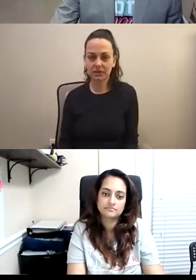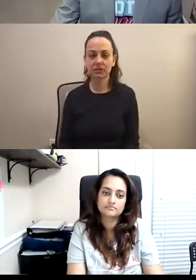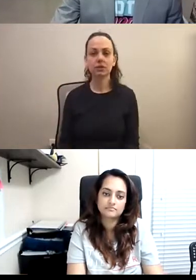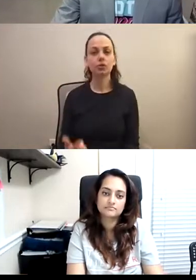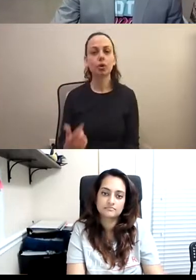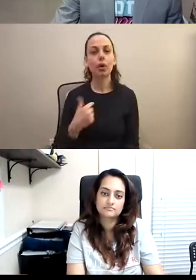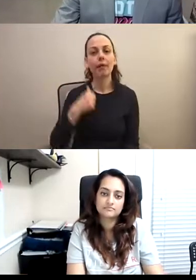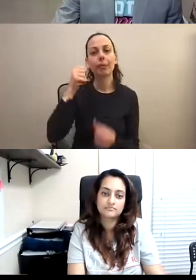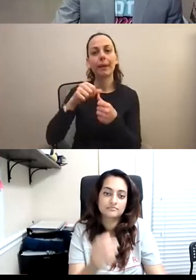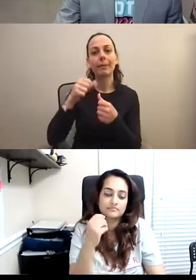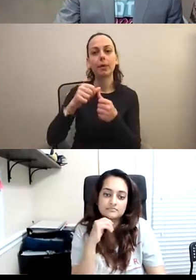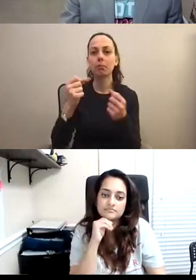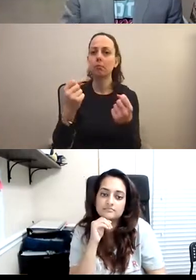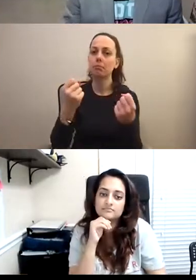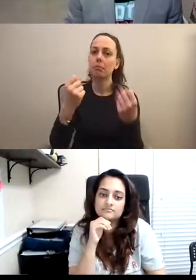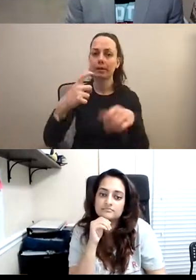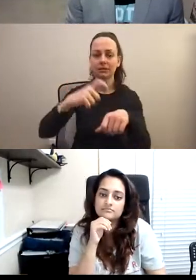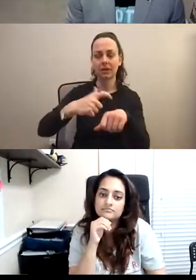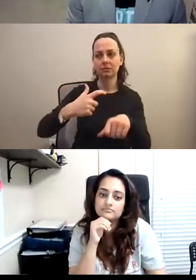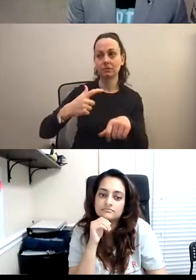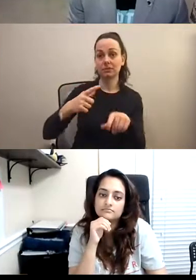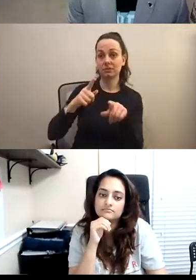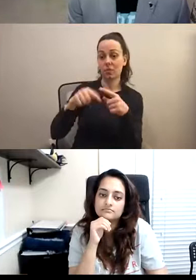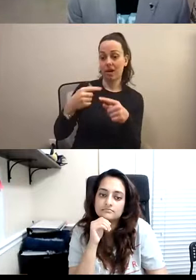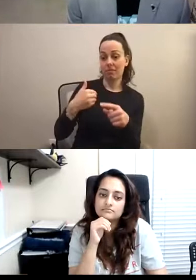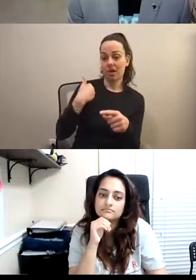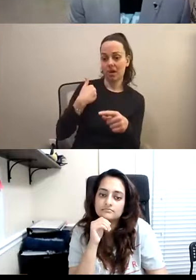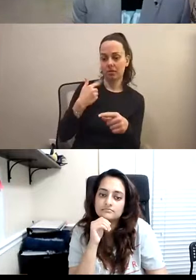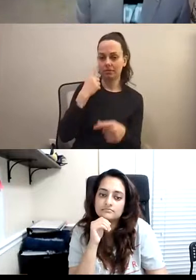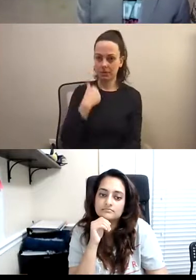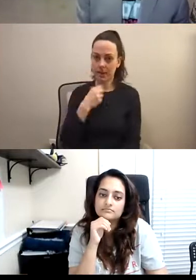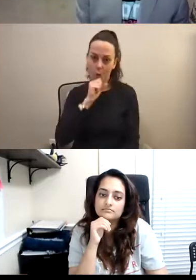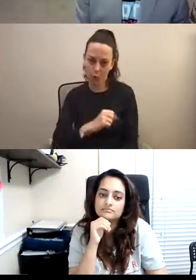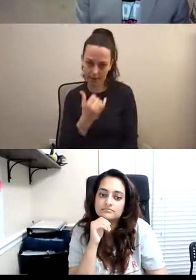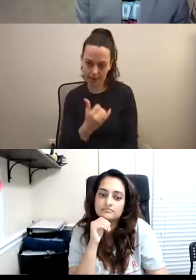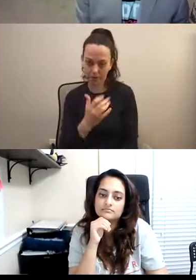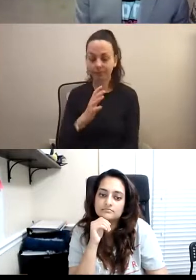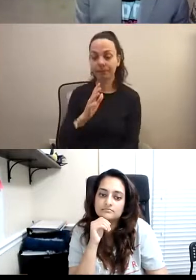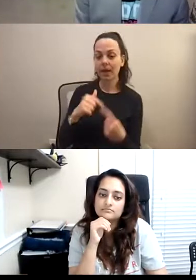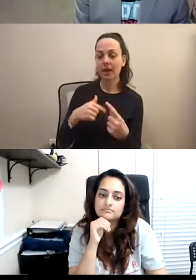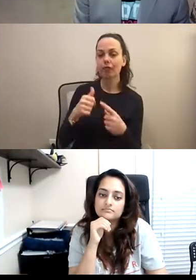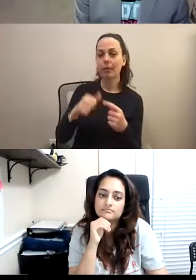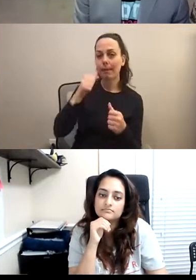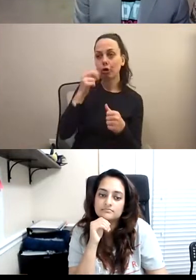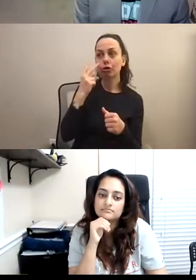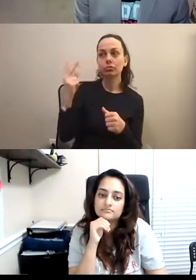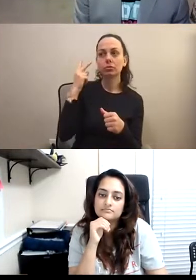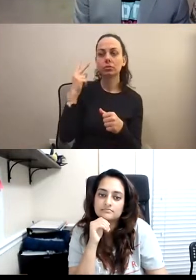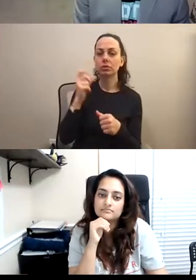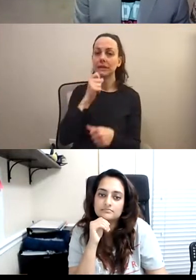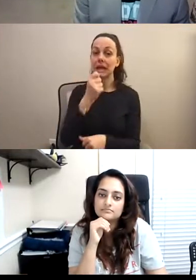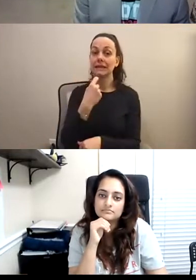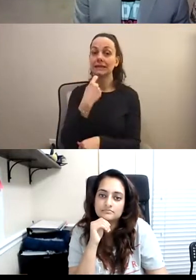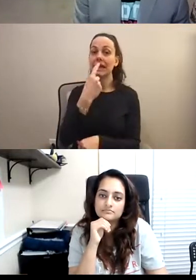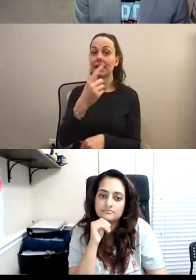I remember so many times in my youth, because I'm an old man now, I remember I remember not telling them on the apps